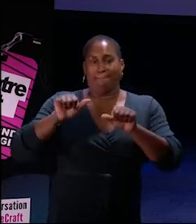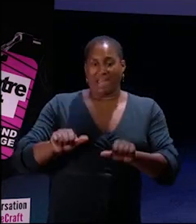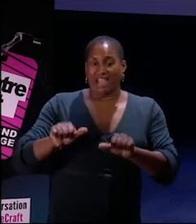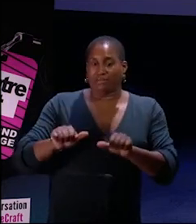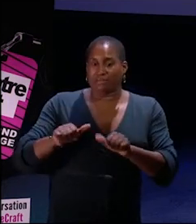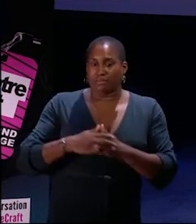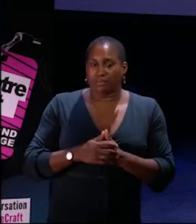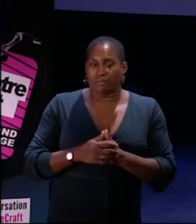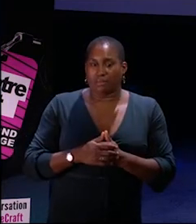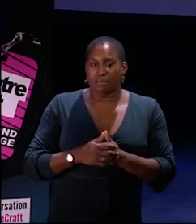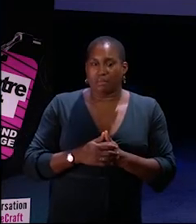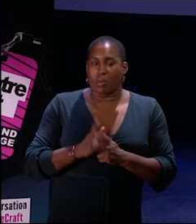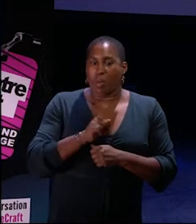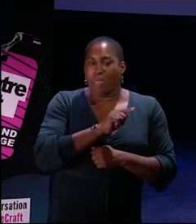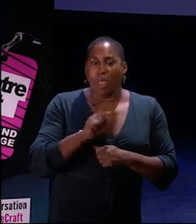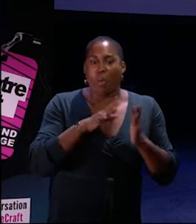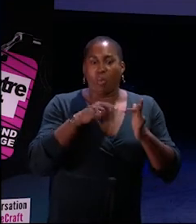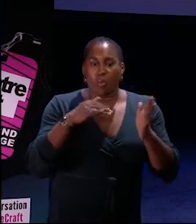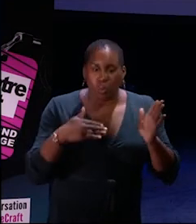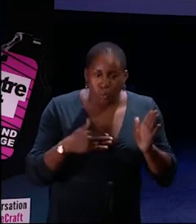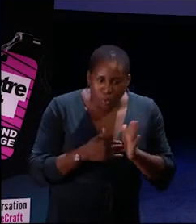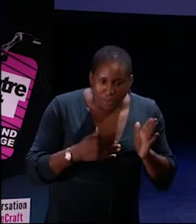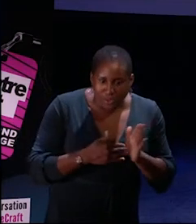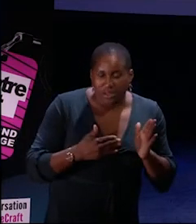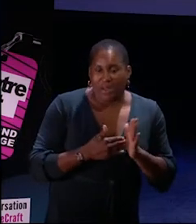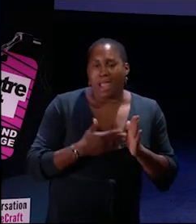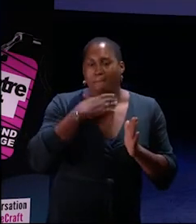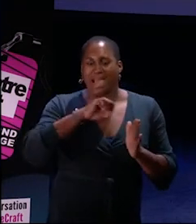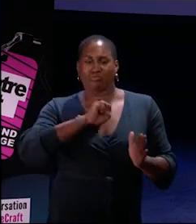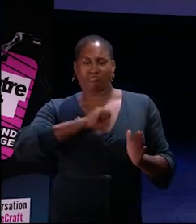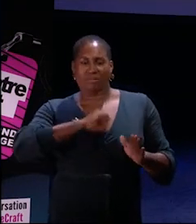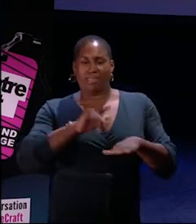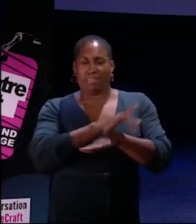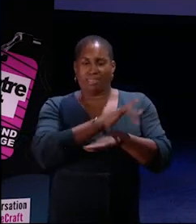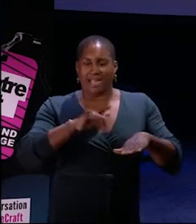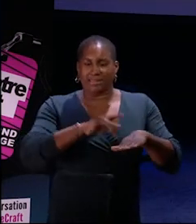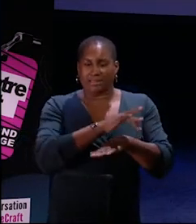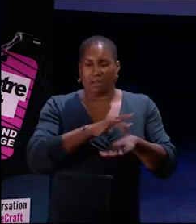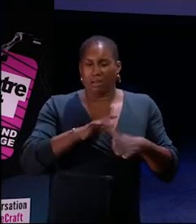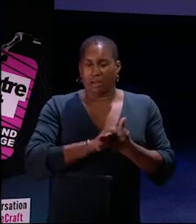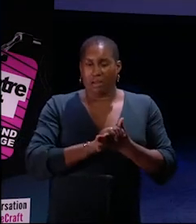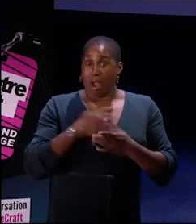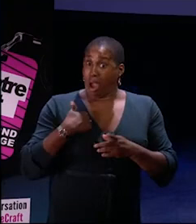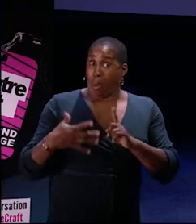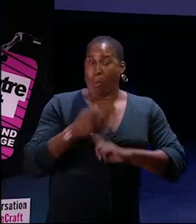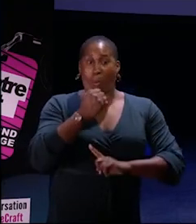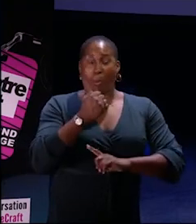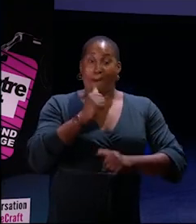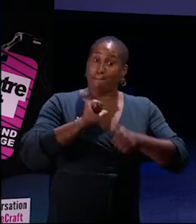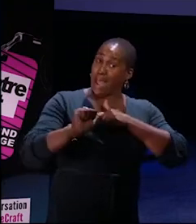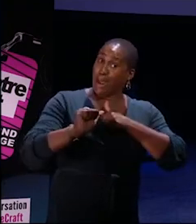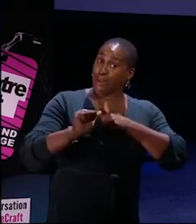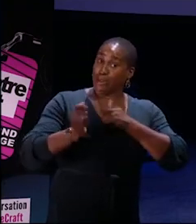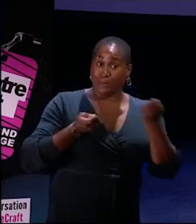on The Wiz, which I did at the Hope Mill Theatre in Manchester, and for which I just won a Best Producer Award, which